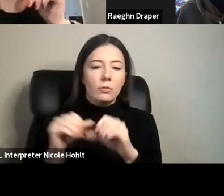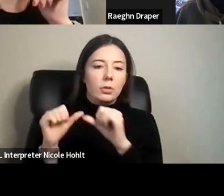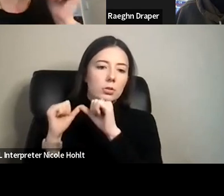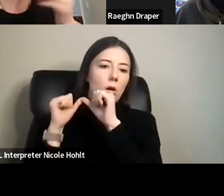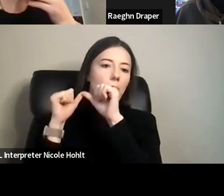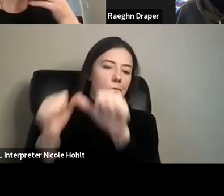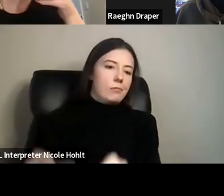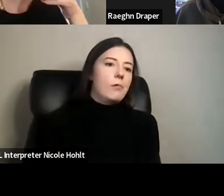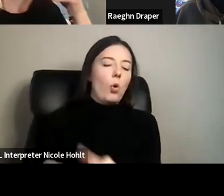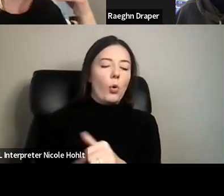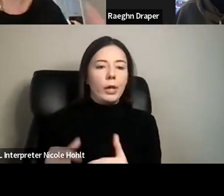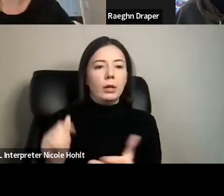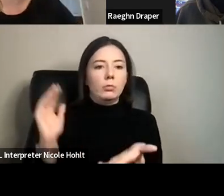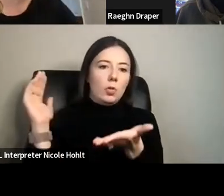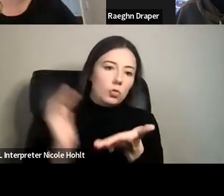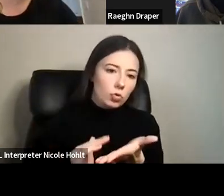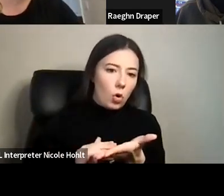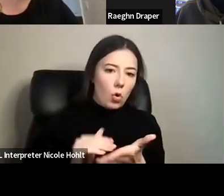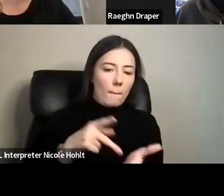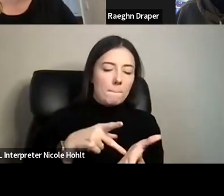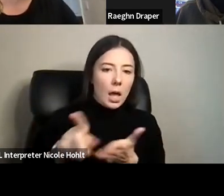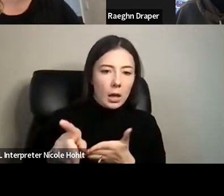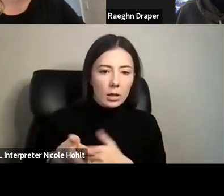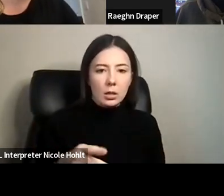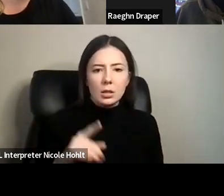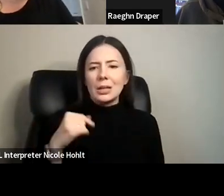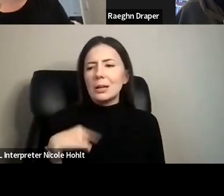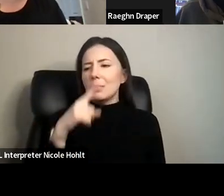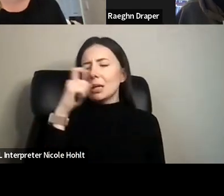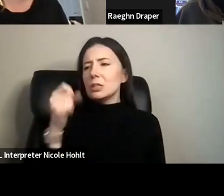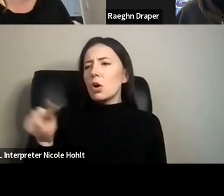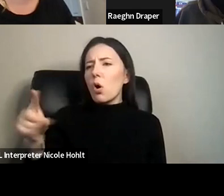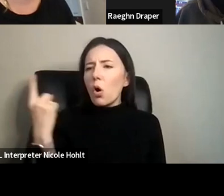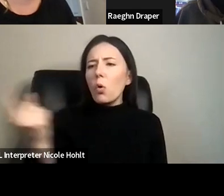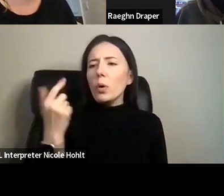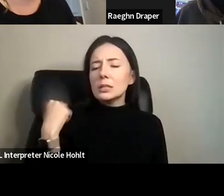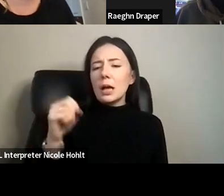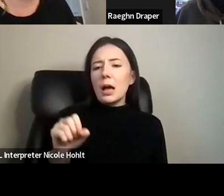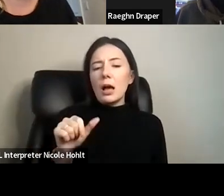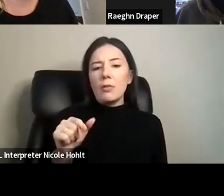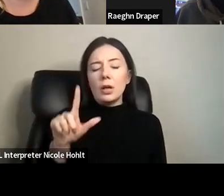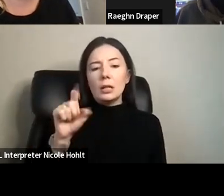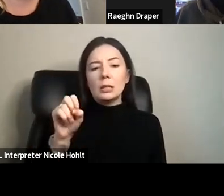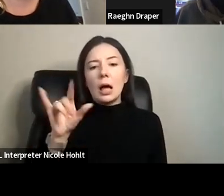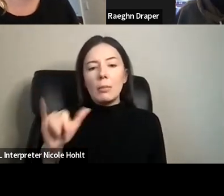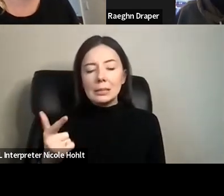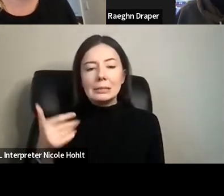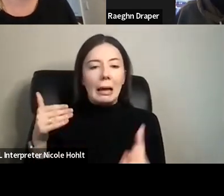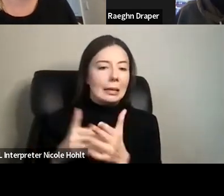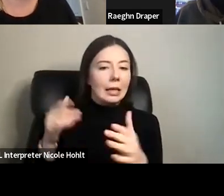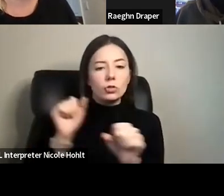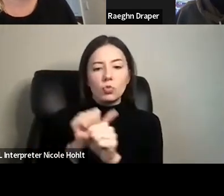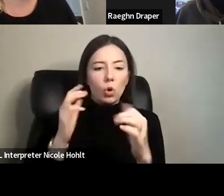slave wages due to they always have lobbied against workers.